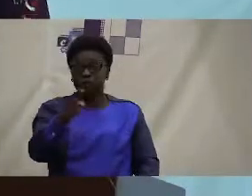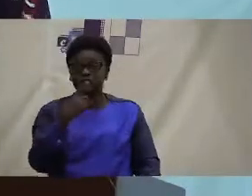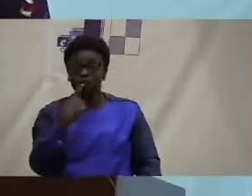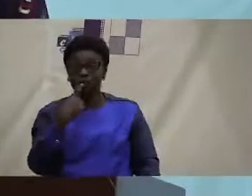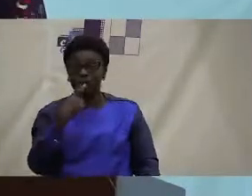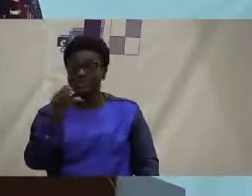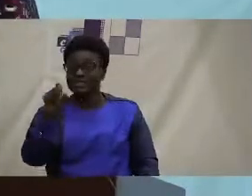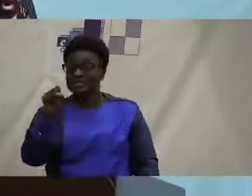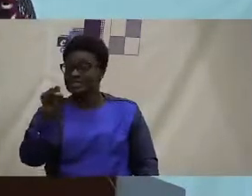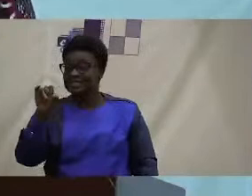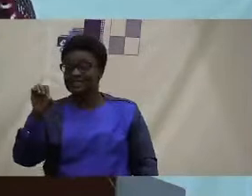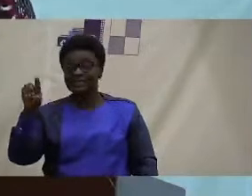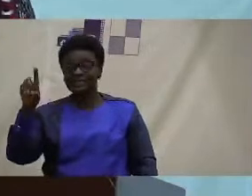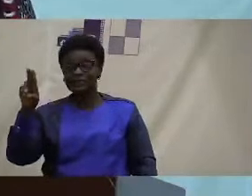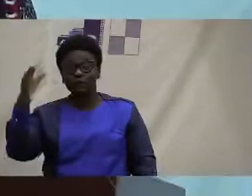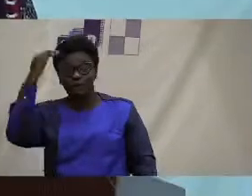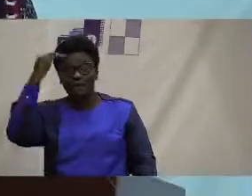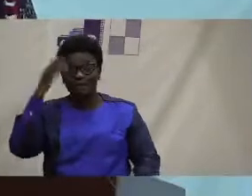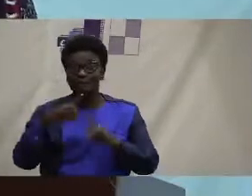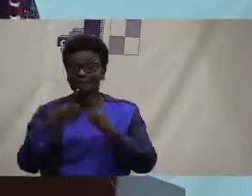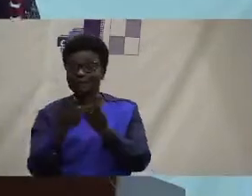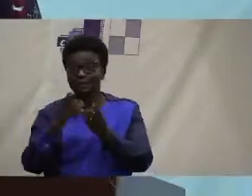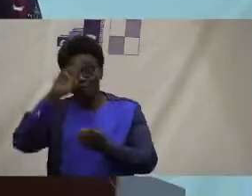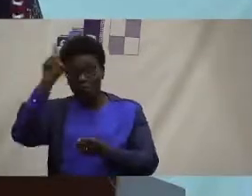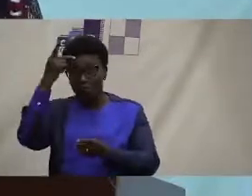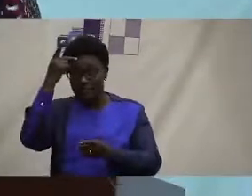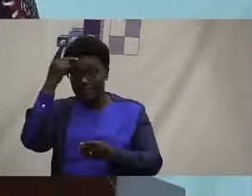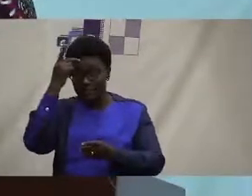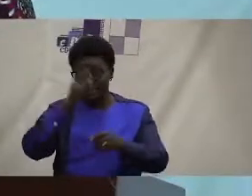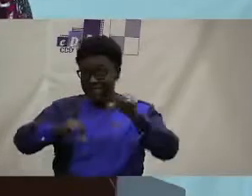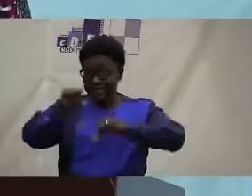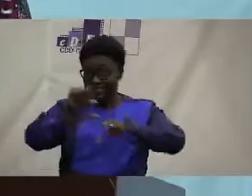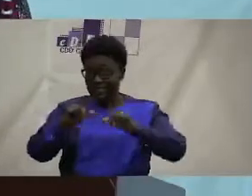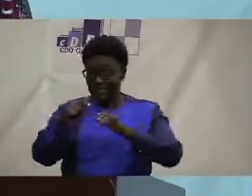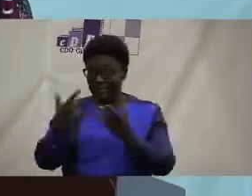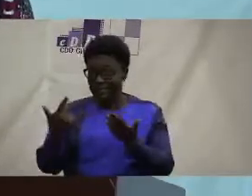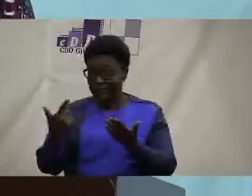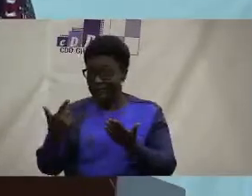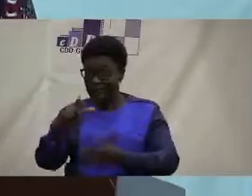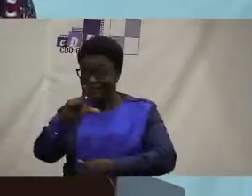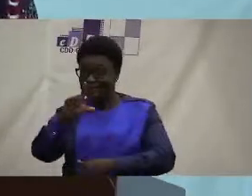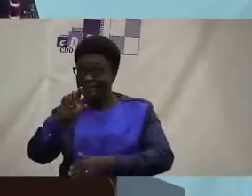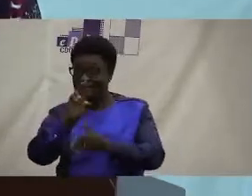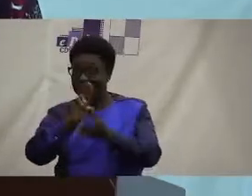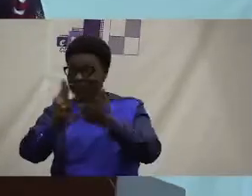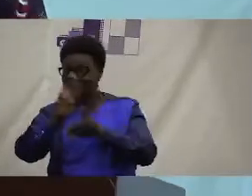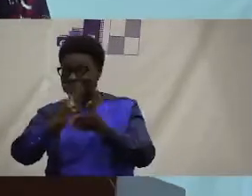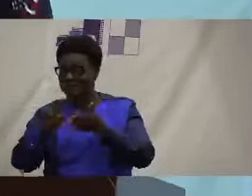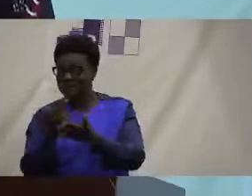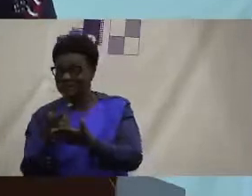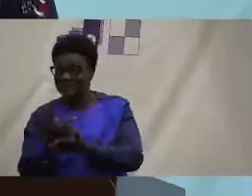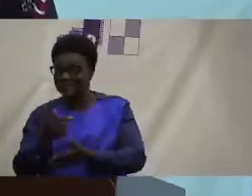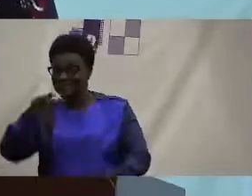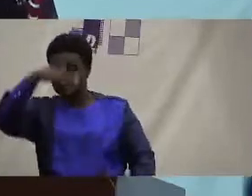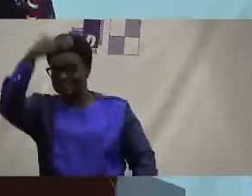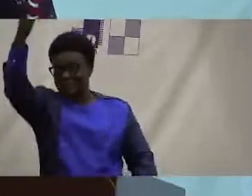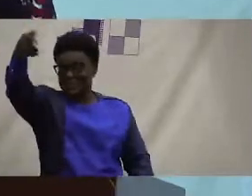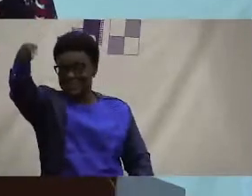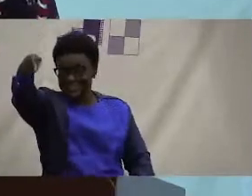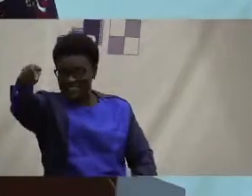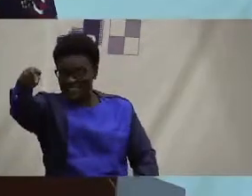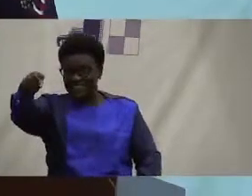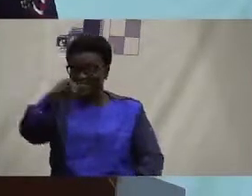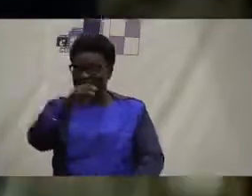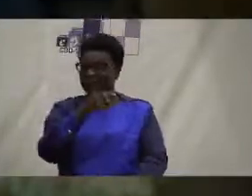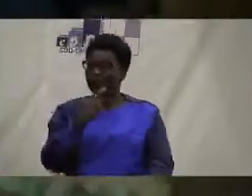Dusedu, Head of Department, Political Science, Lagos. He's hiding right behind Mr. Emmanuel Akwete. We have